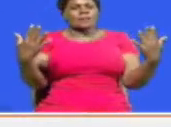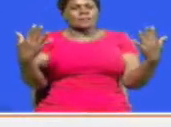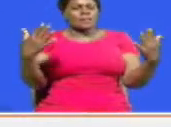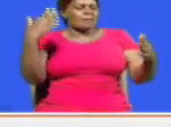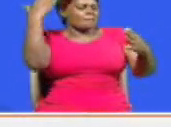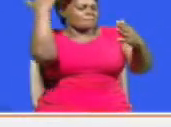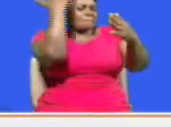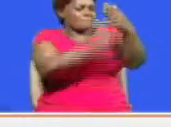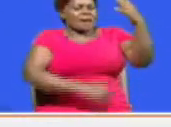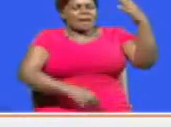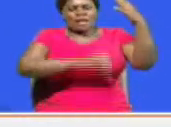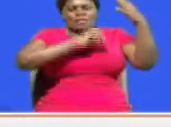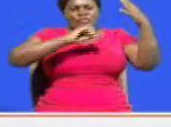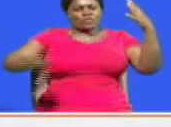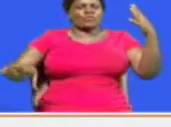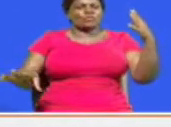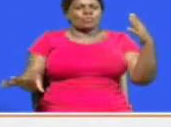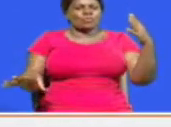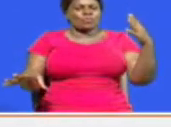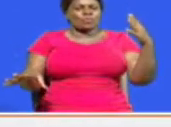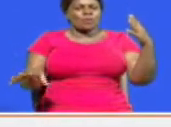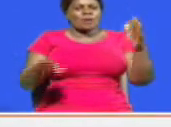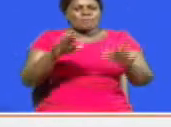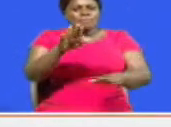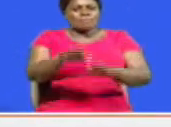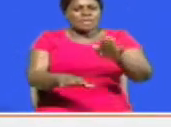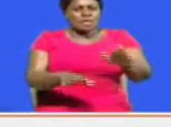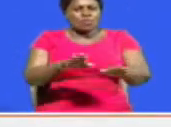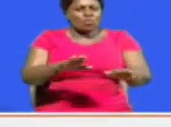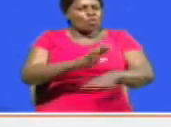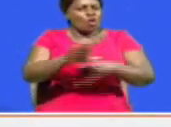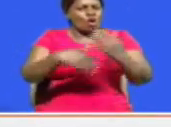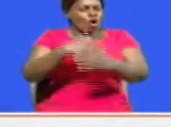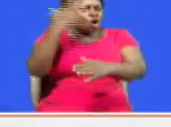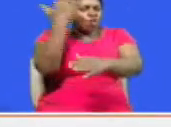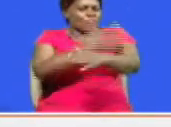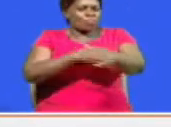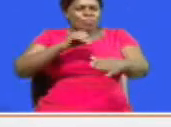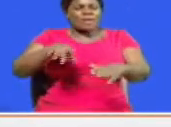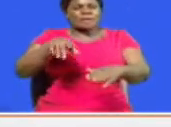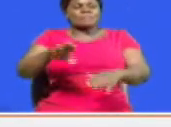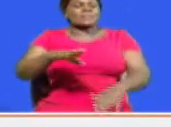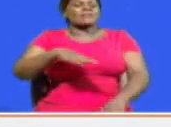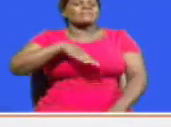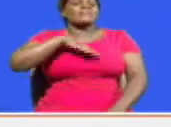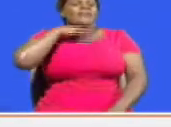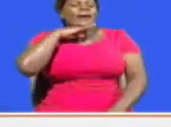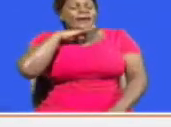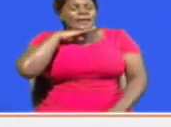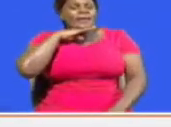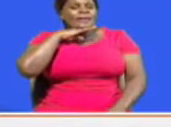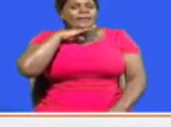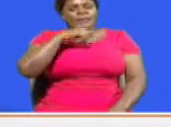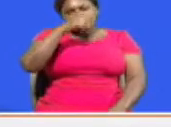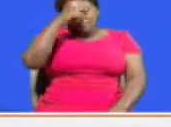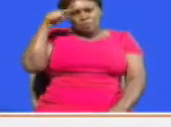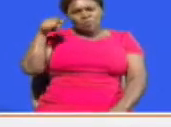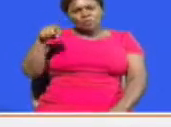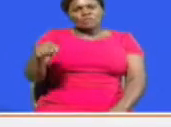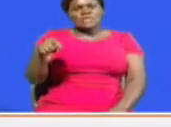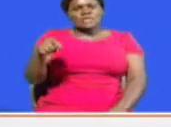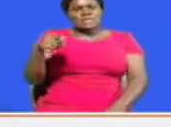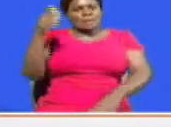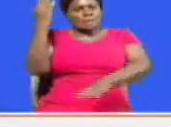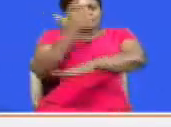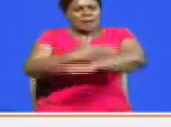the left hand is chopped off, the legs and all that. So he has succumbed to those